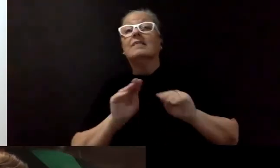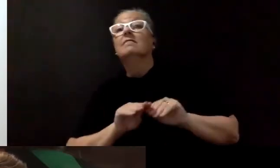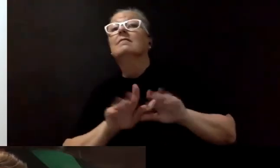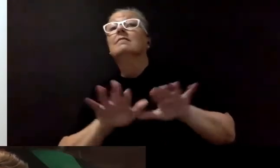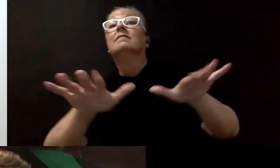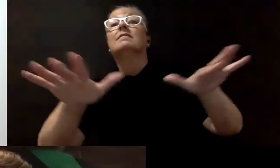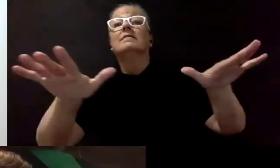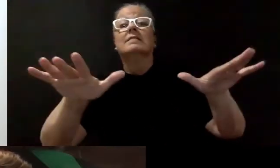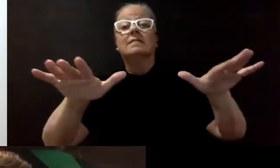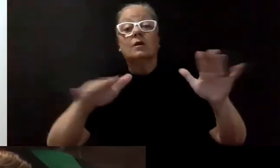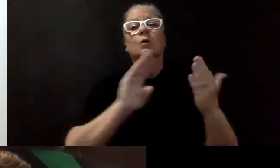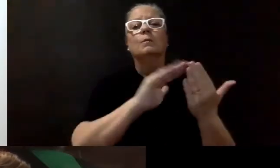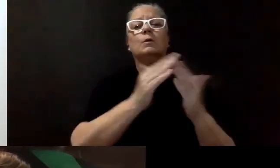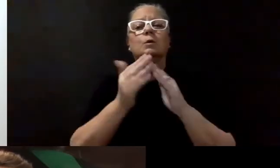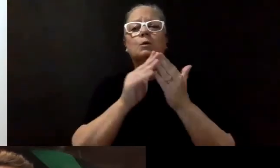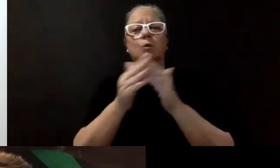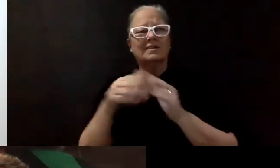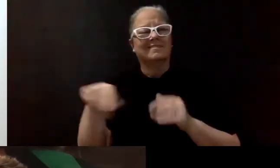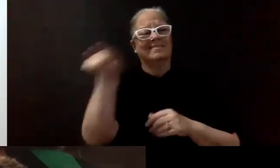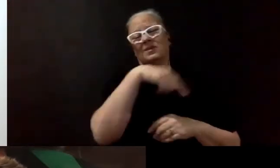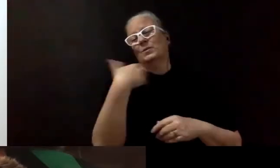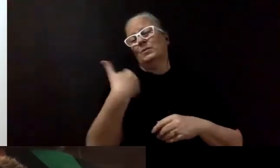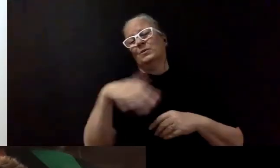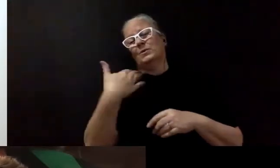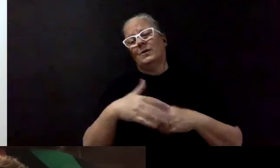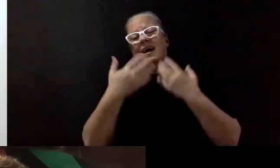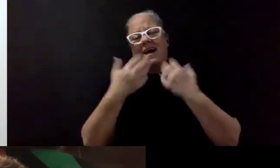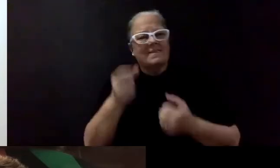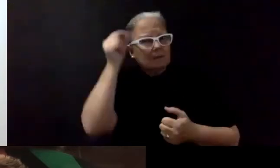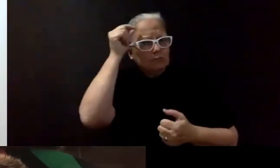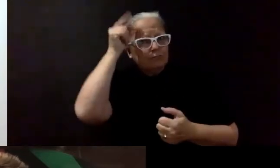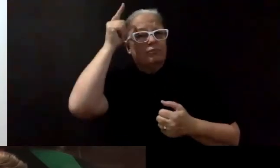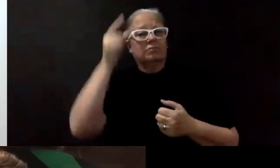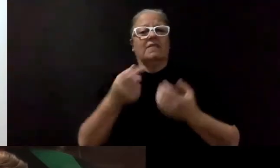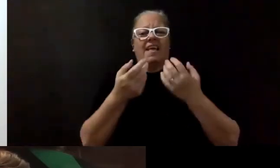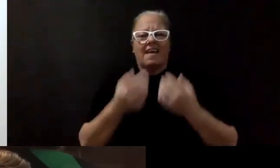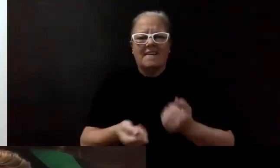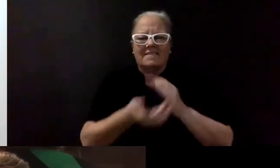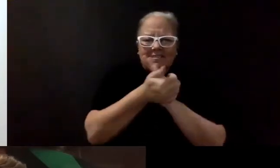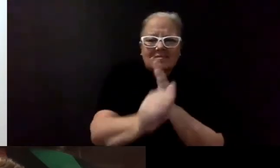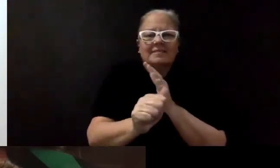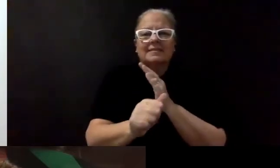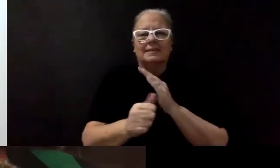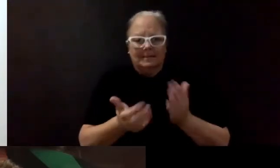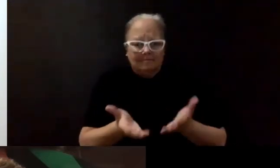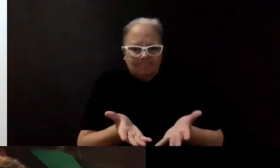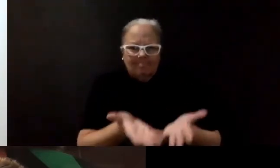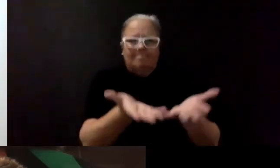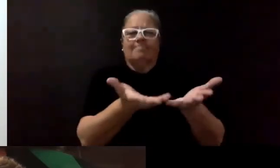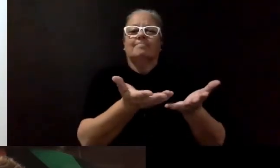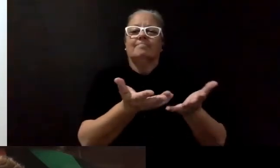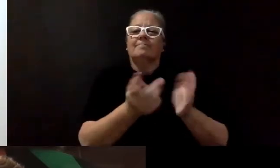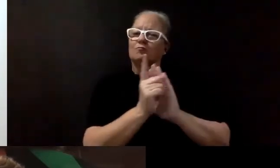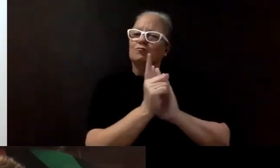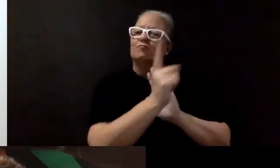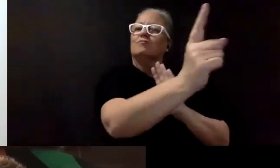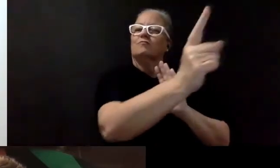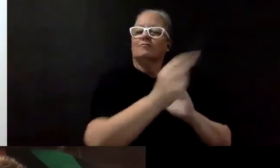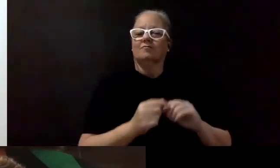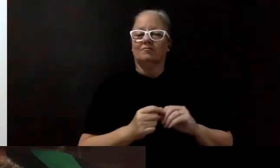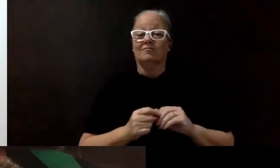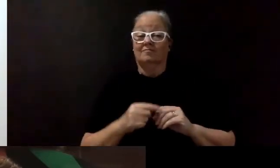incredibly talented, and allow them to get their kind of foot in the door, I guess. So that platform's really